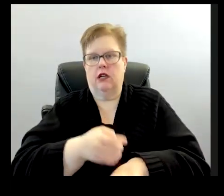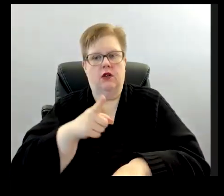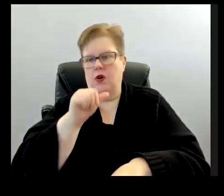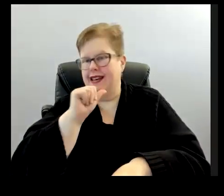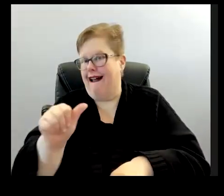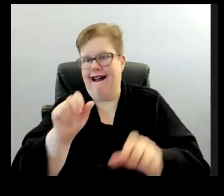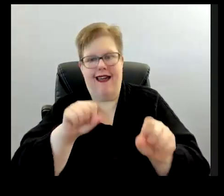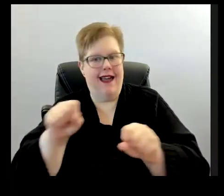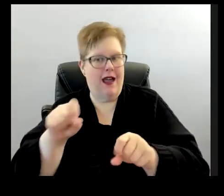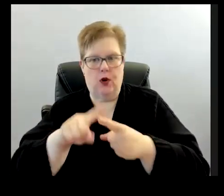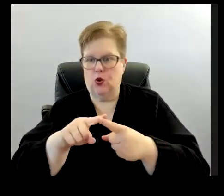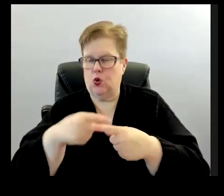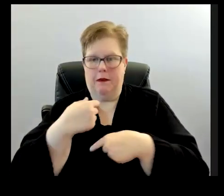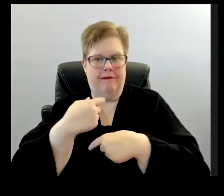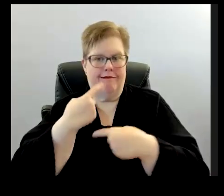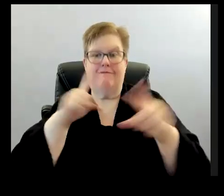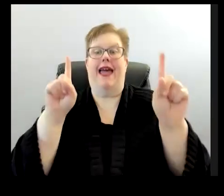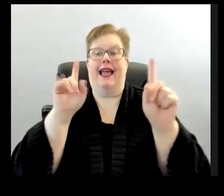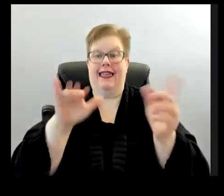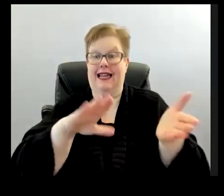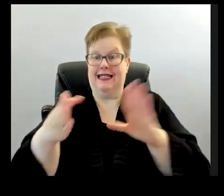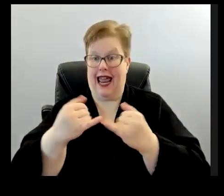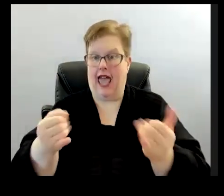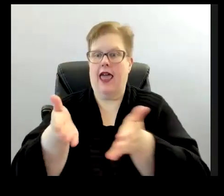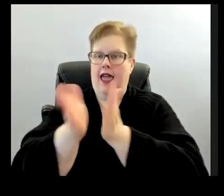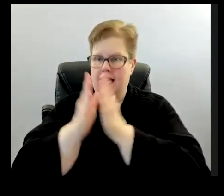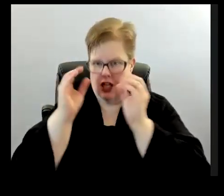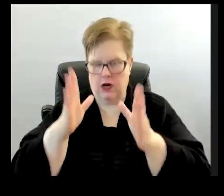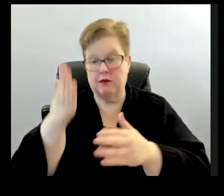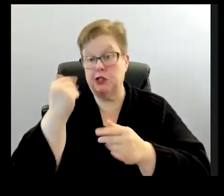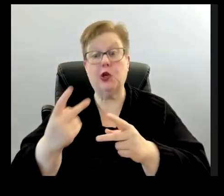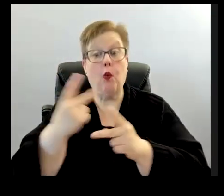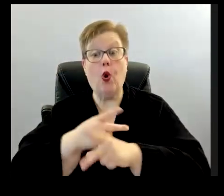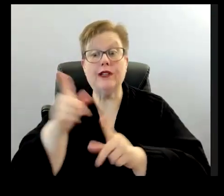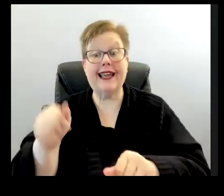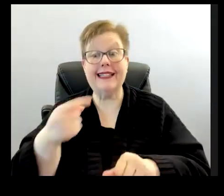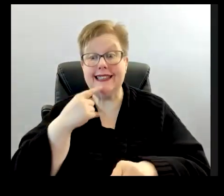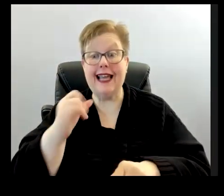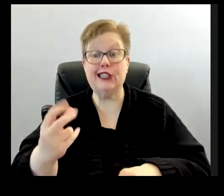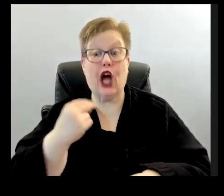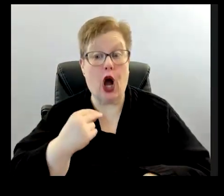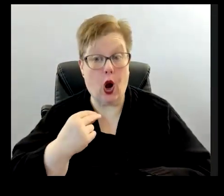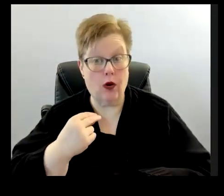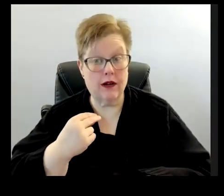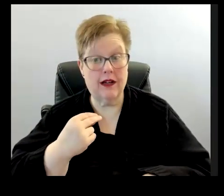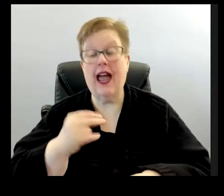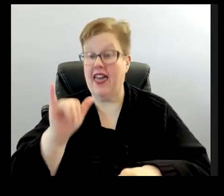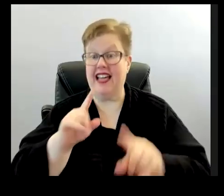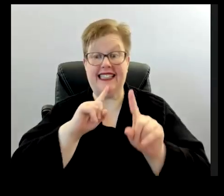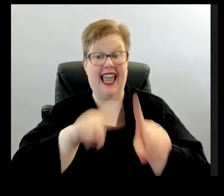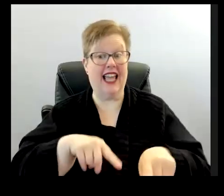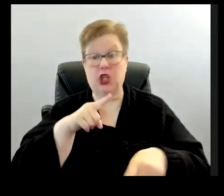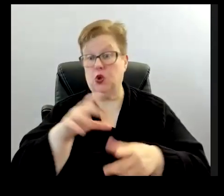not going to be able to make a deadline, ask your professor, because the worst they can say is no, and that is the answer you